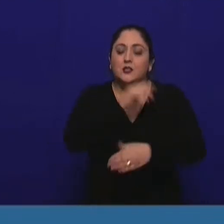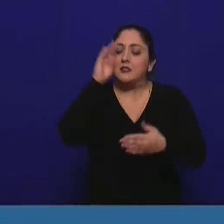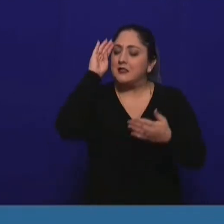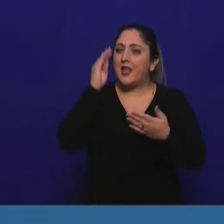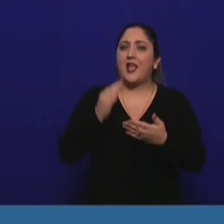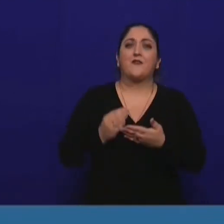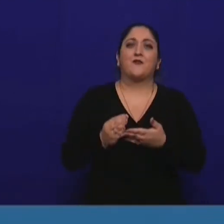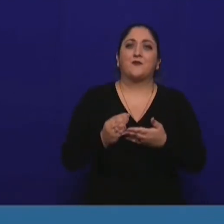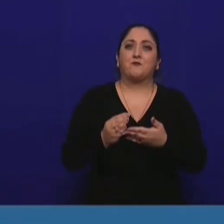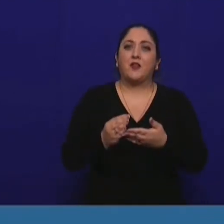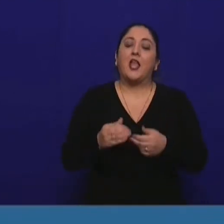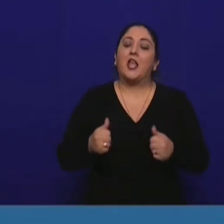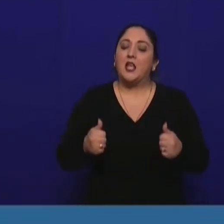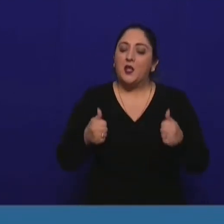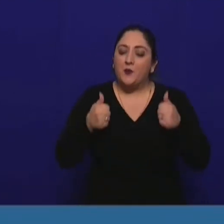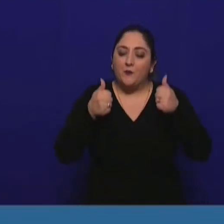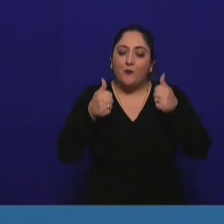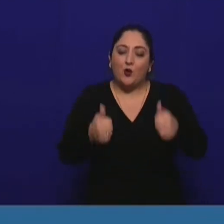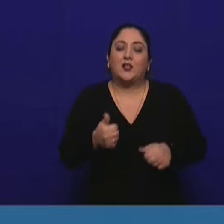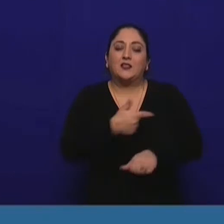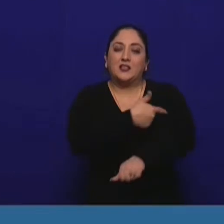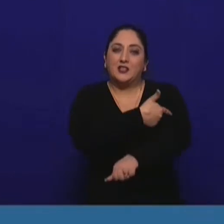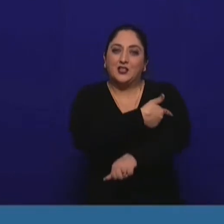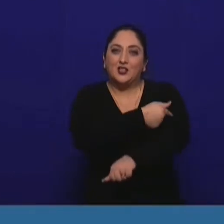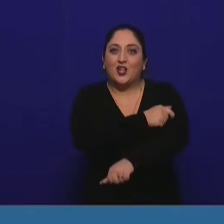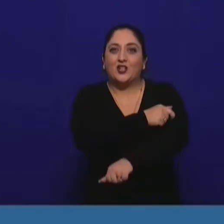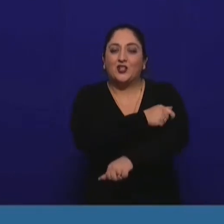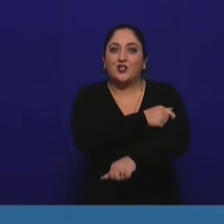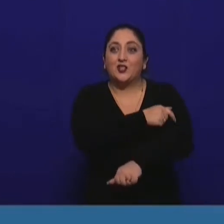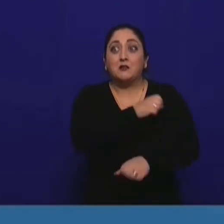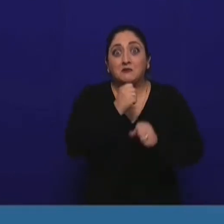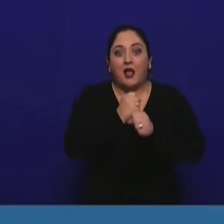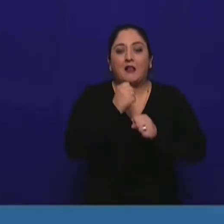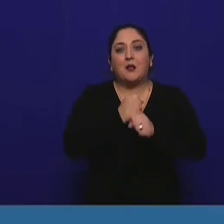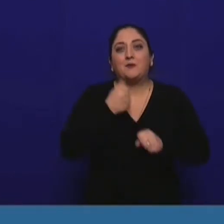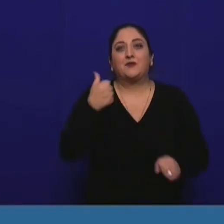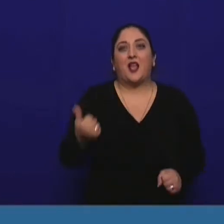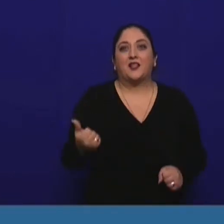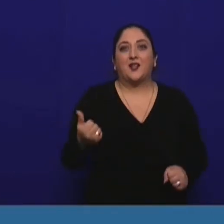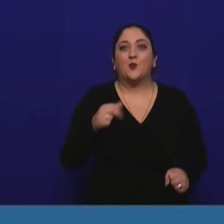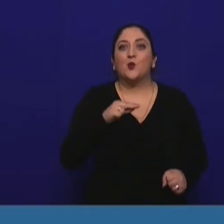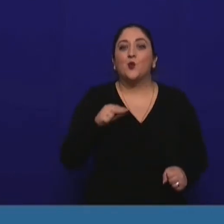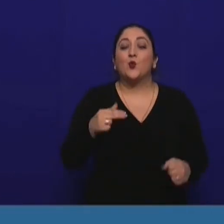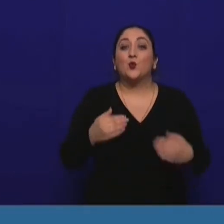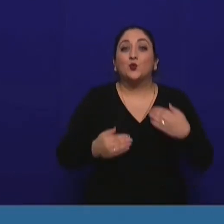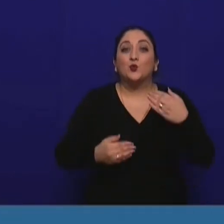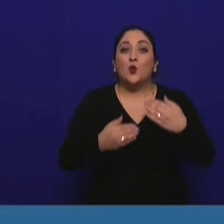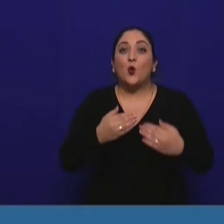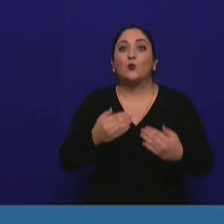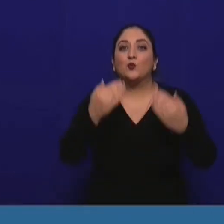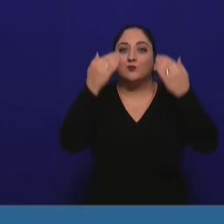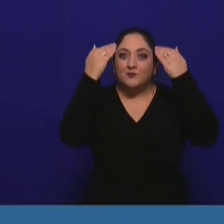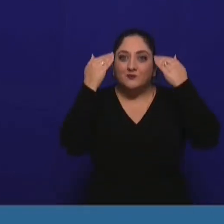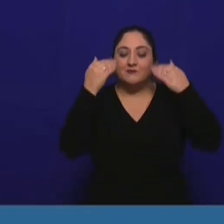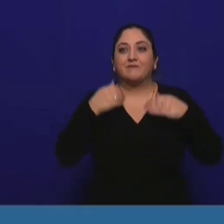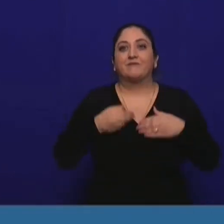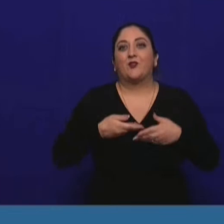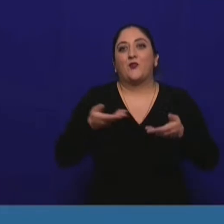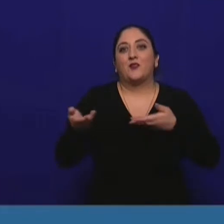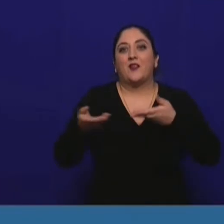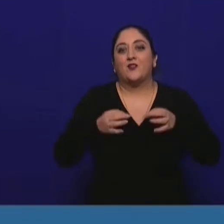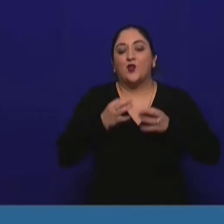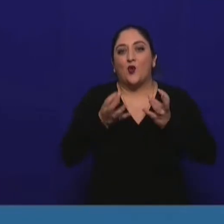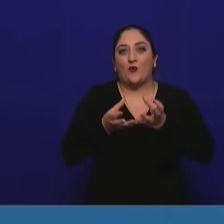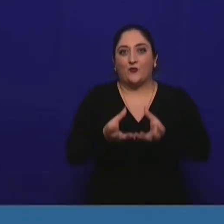sigura, hija tilqima wkoll li hija effettiva, u importanti li intkom tkun qegħdin issegwu dak it-tilqim li aħna nkunu qegħdin nofrulkom.